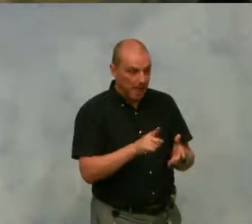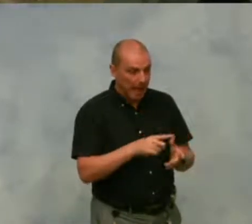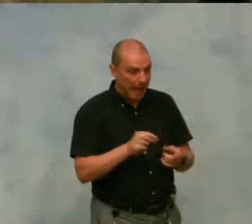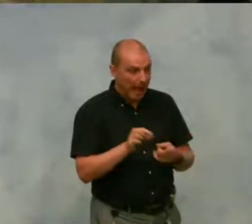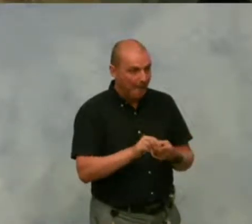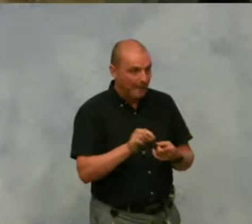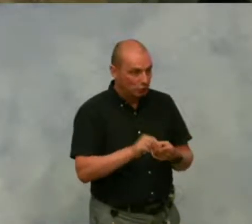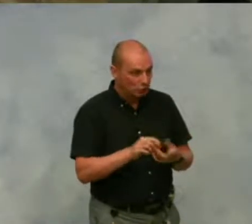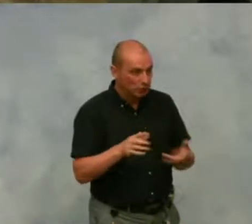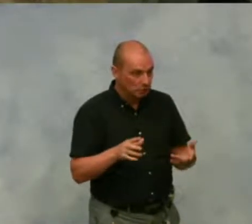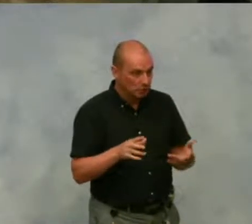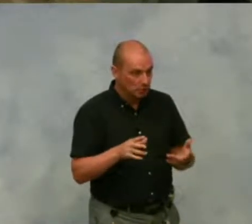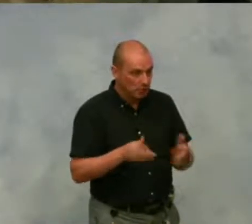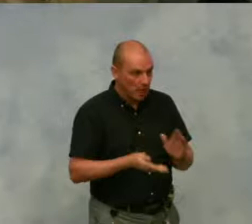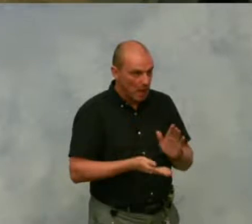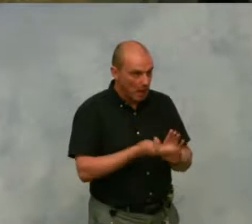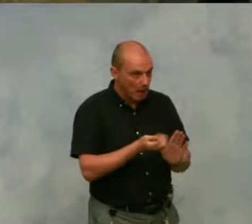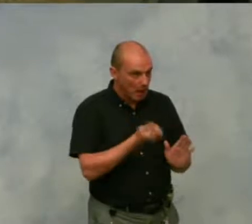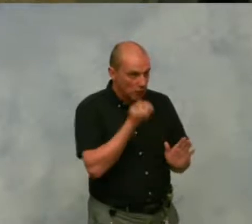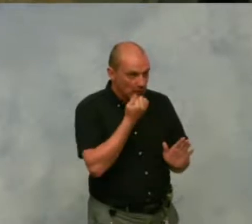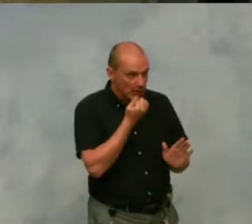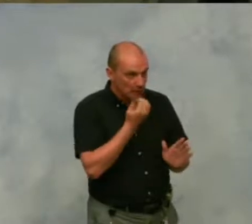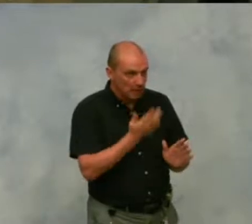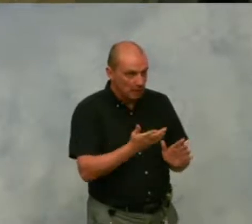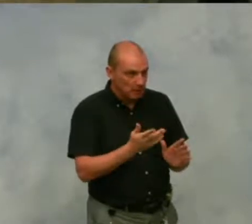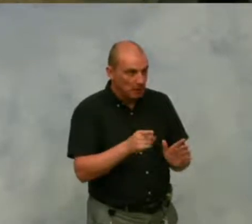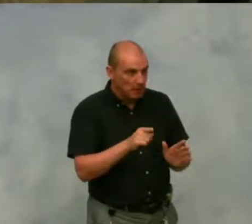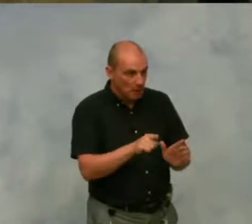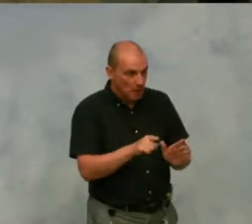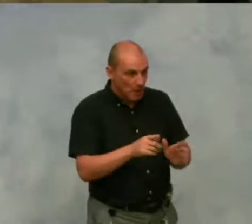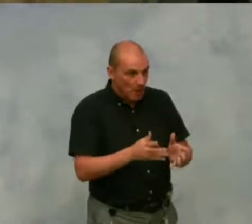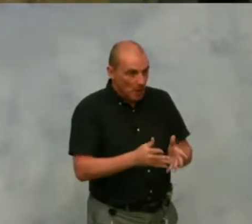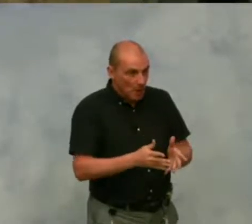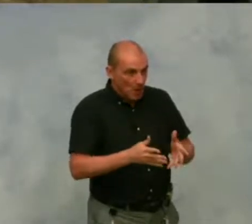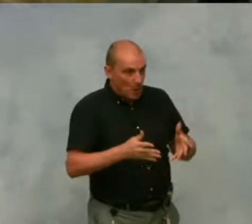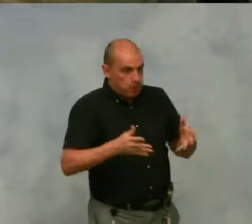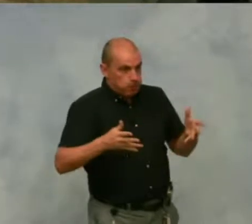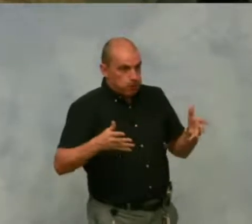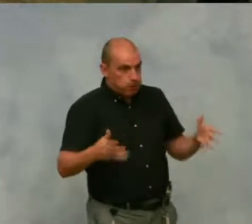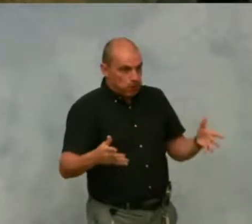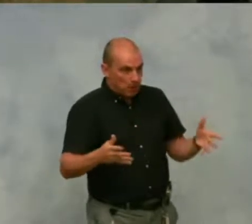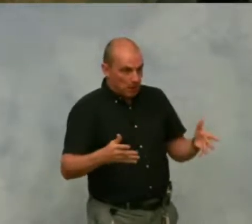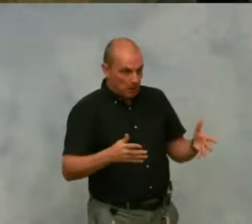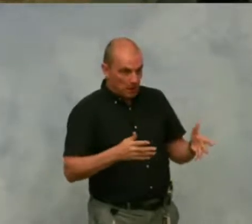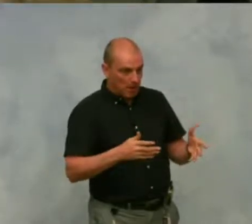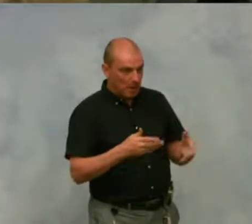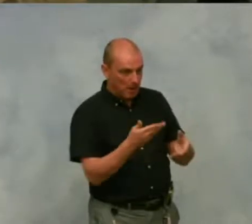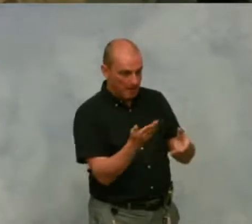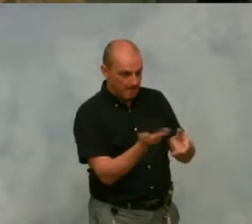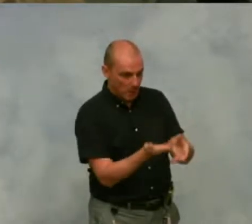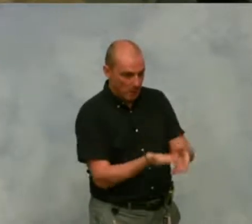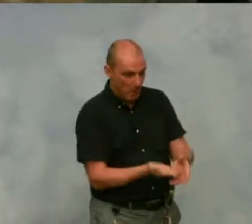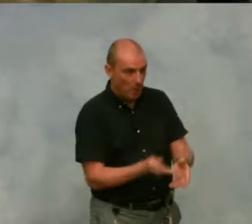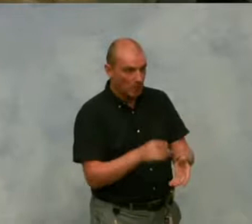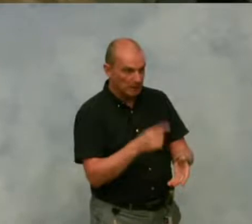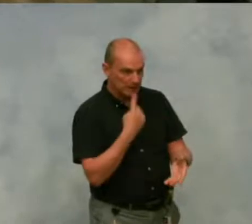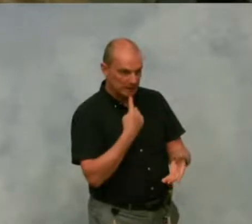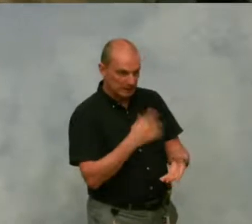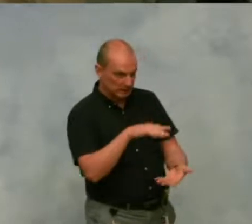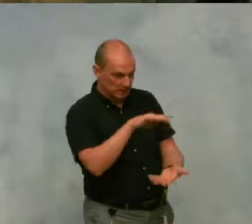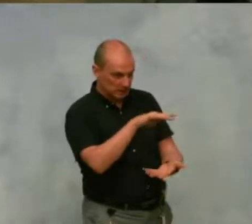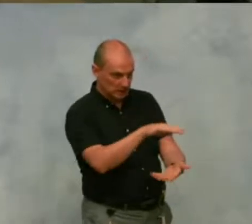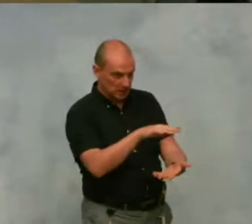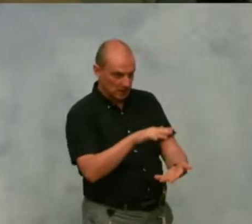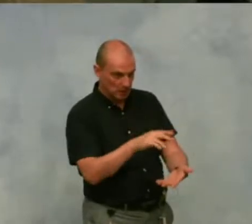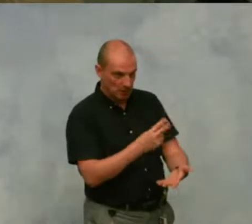a monster portfolio. I think I lost count, about 24 being underway and 13 being